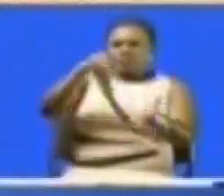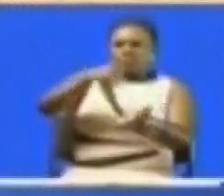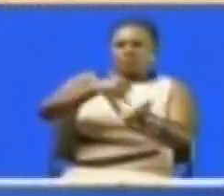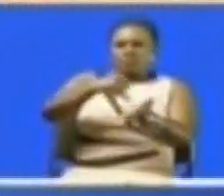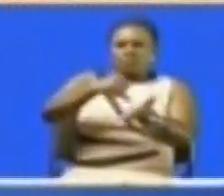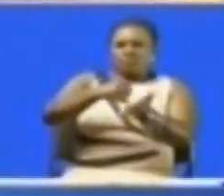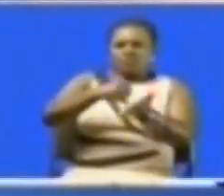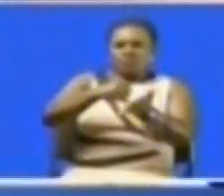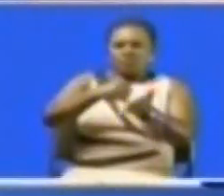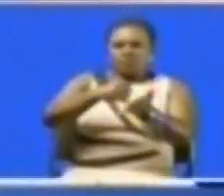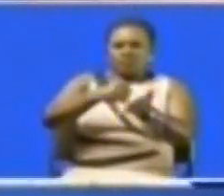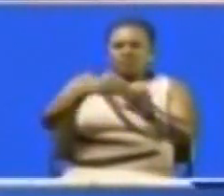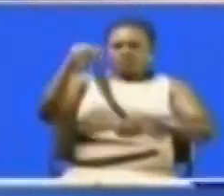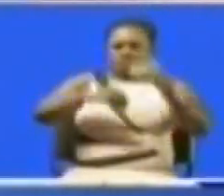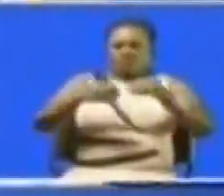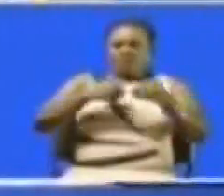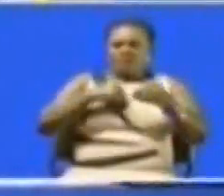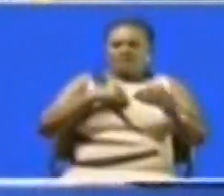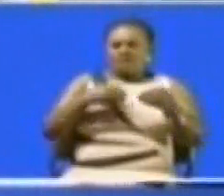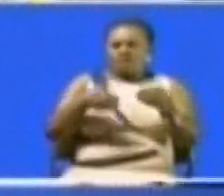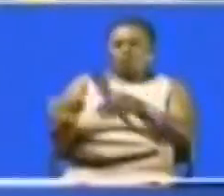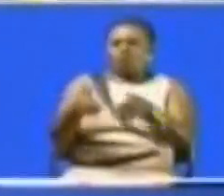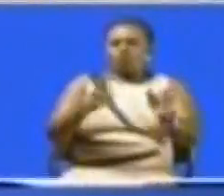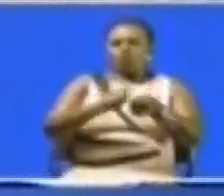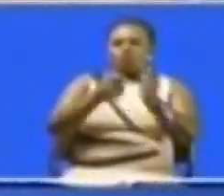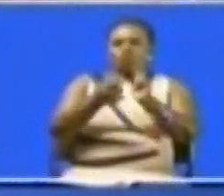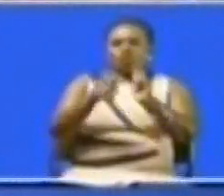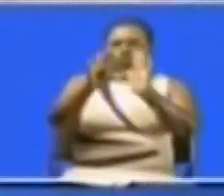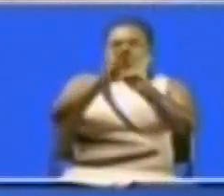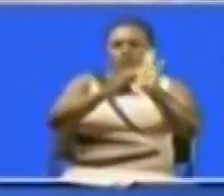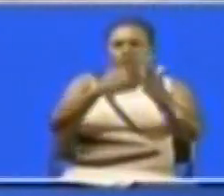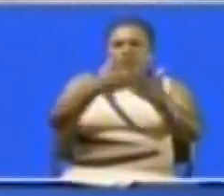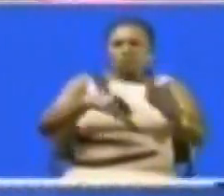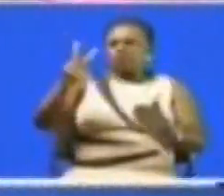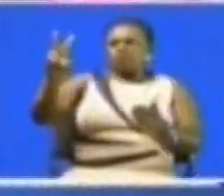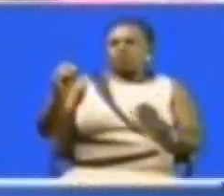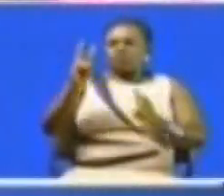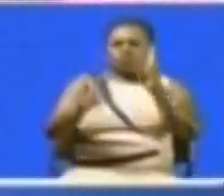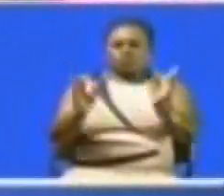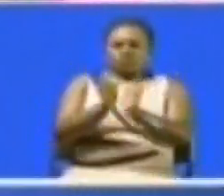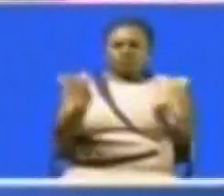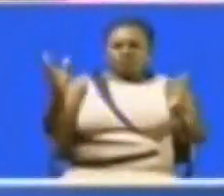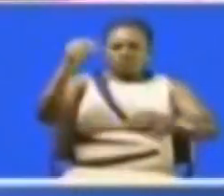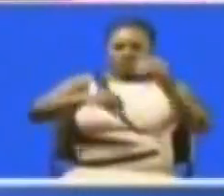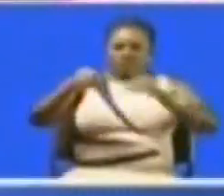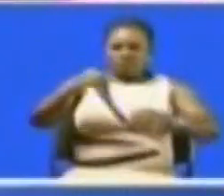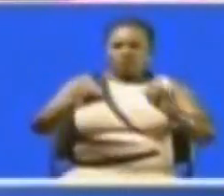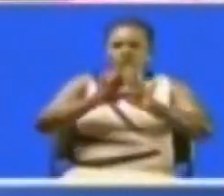referendum in case there is an opportunity to amend the constitution before the 2022 general polls.